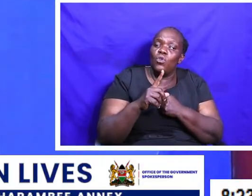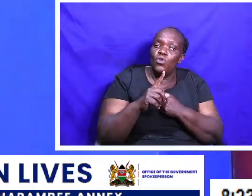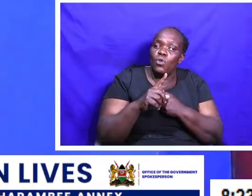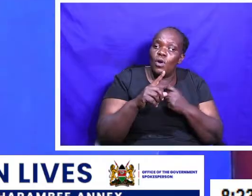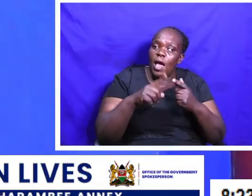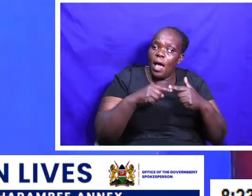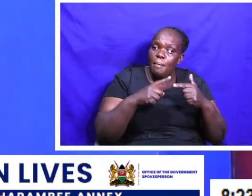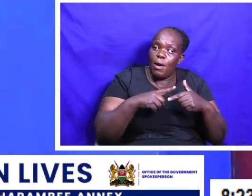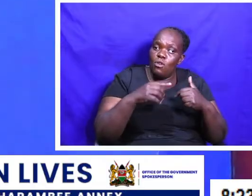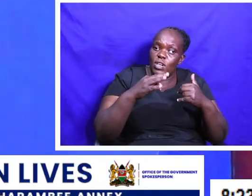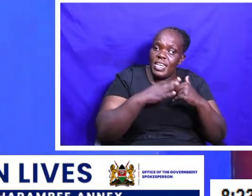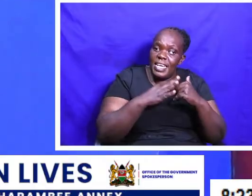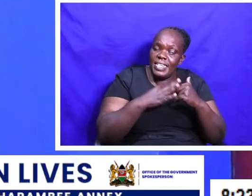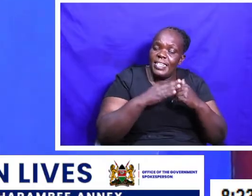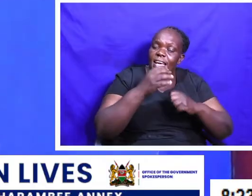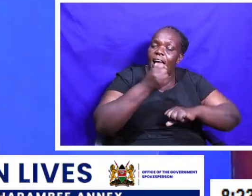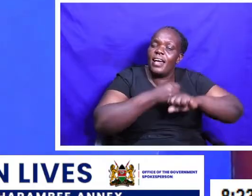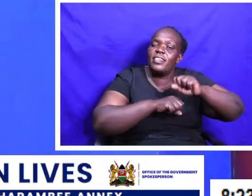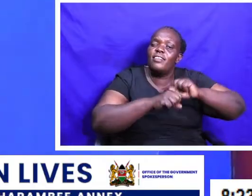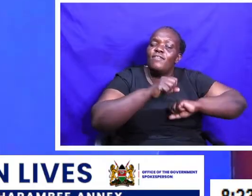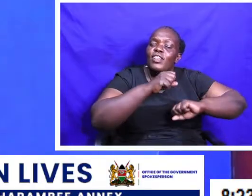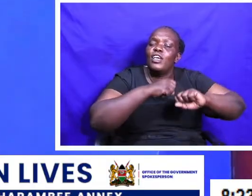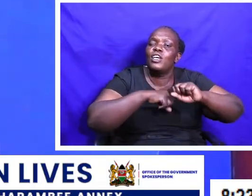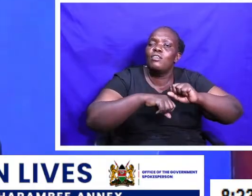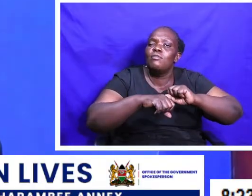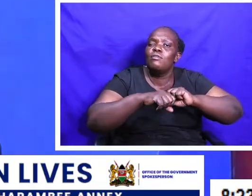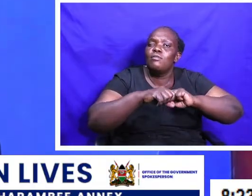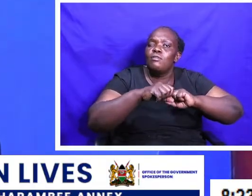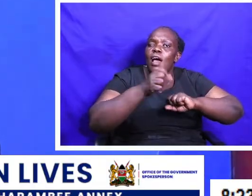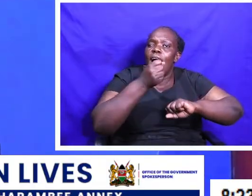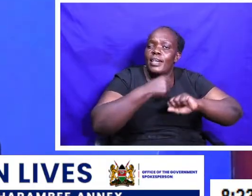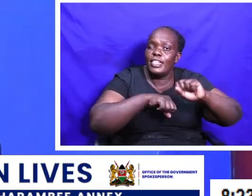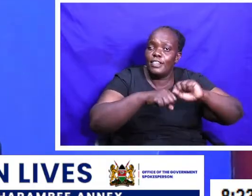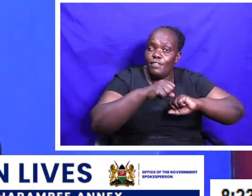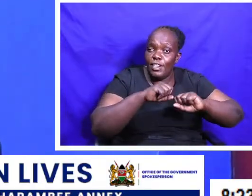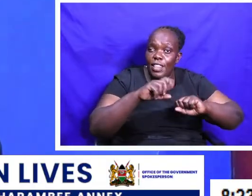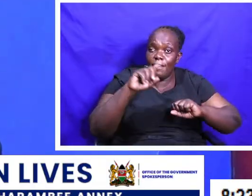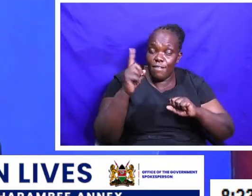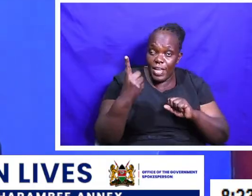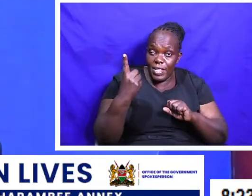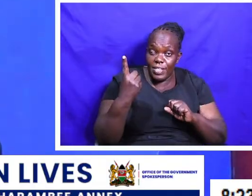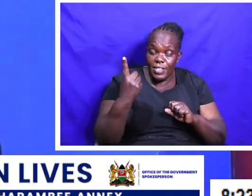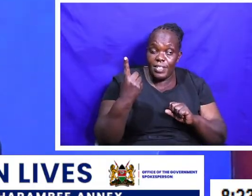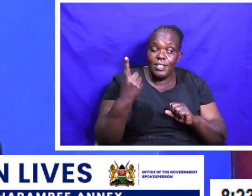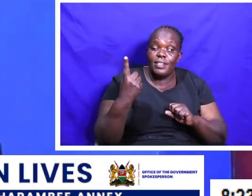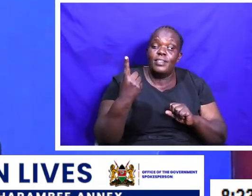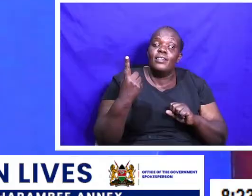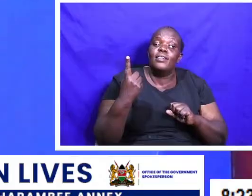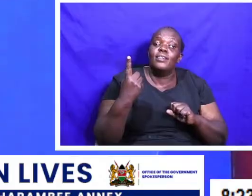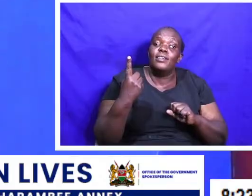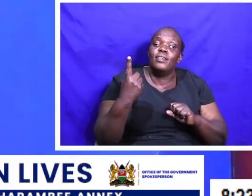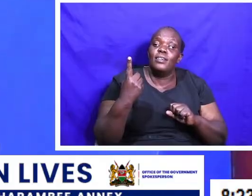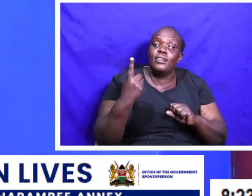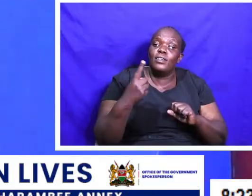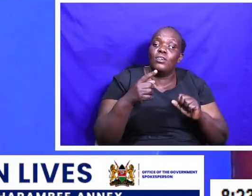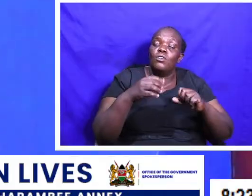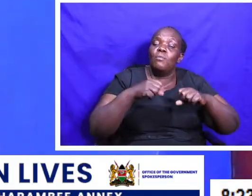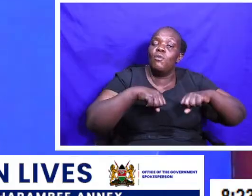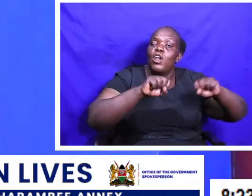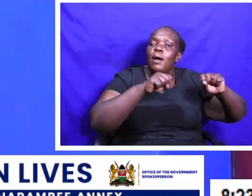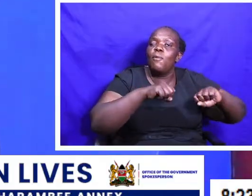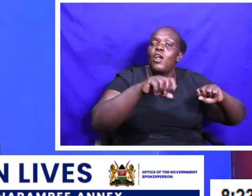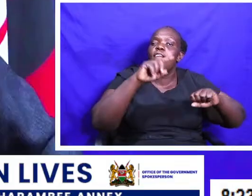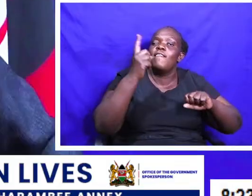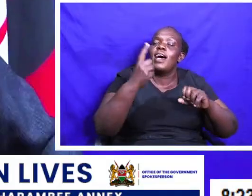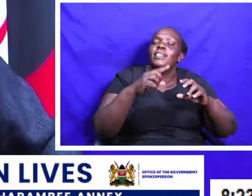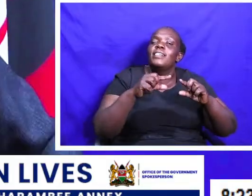working on. About 8. Which ones are actively? Actively, the first project that we took on was with Boda